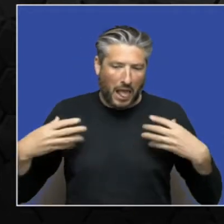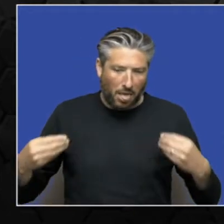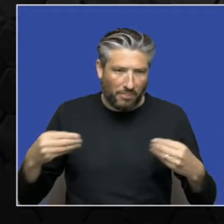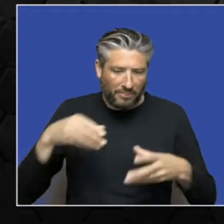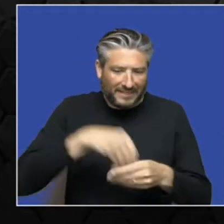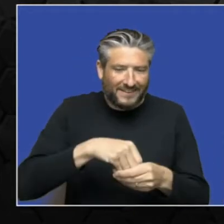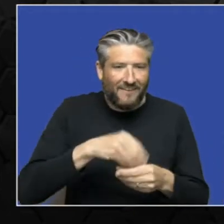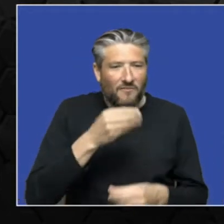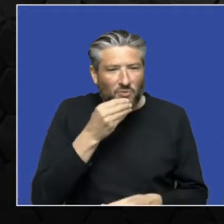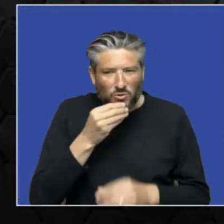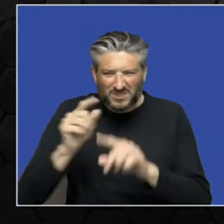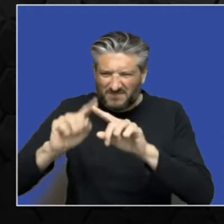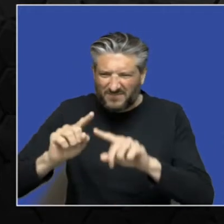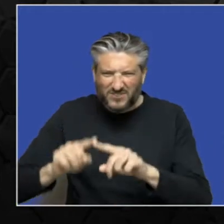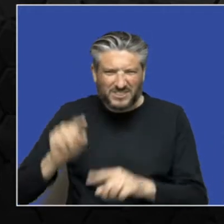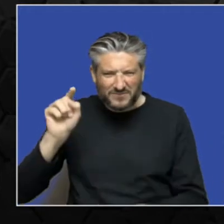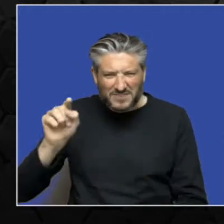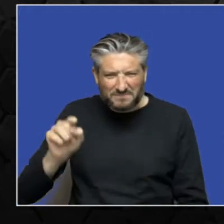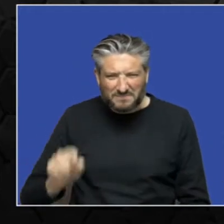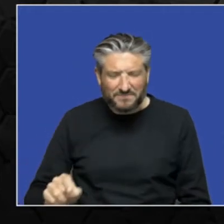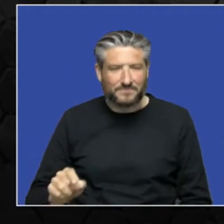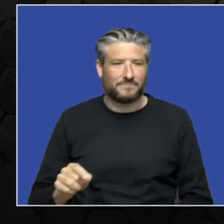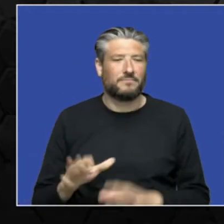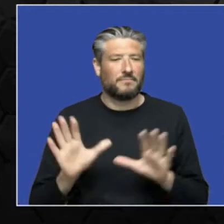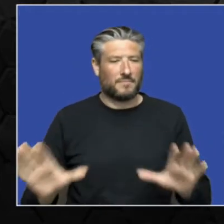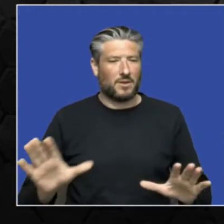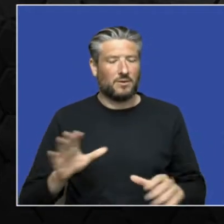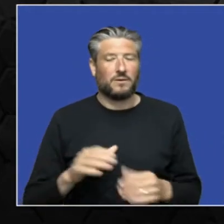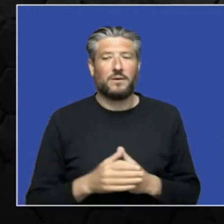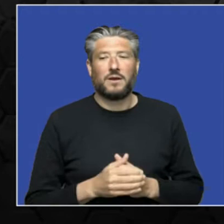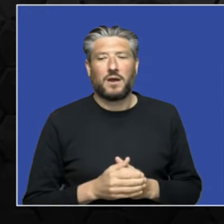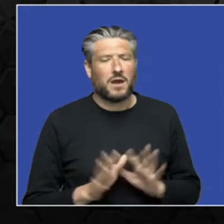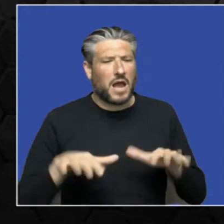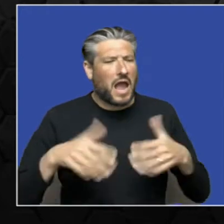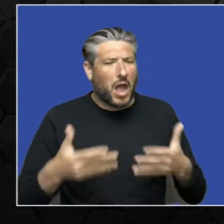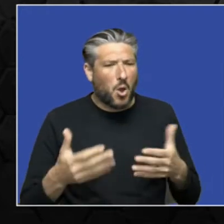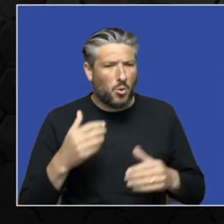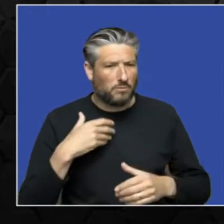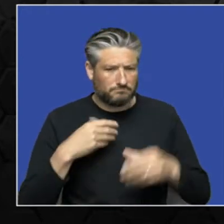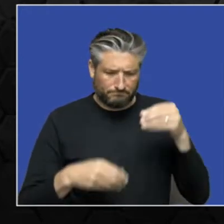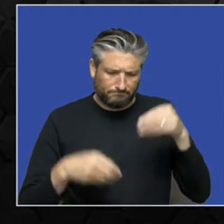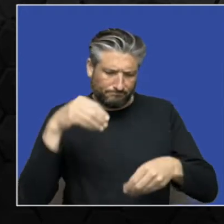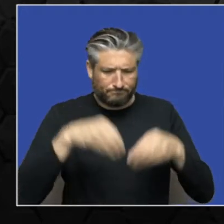So how would I get started building such application?